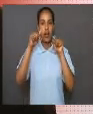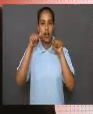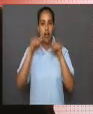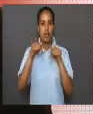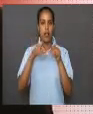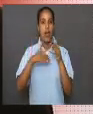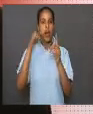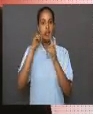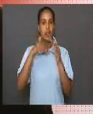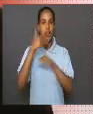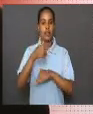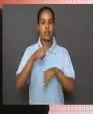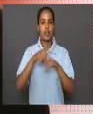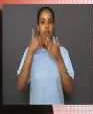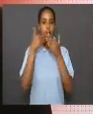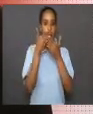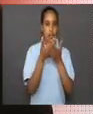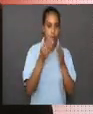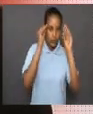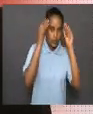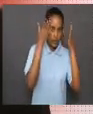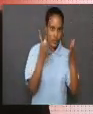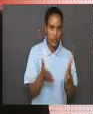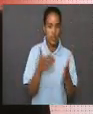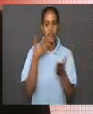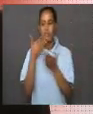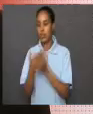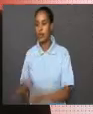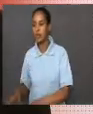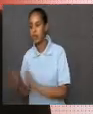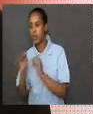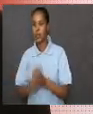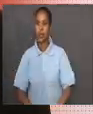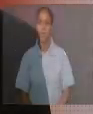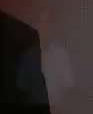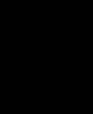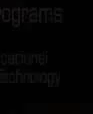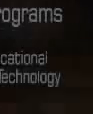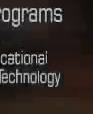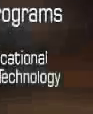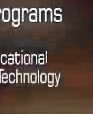lesson. Until next time, thank you, teacher. Thank you, students.